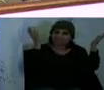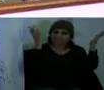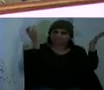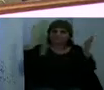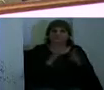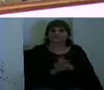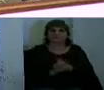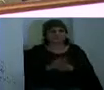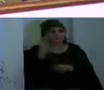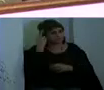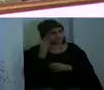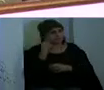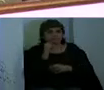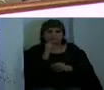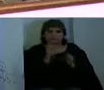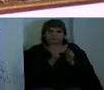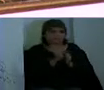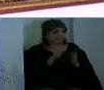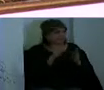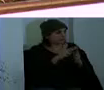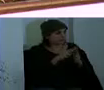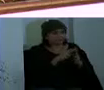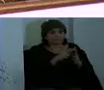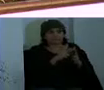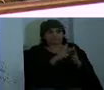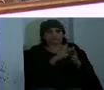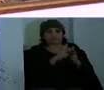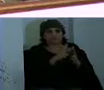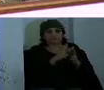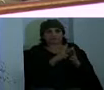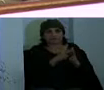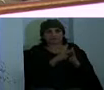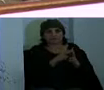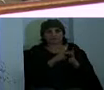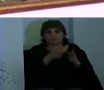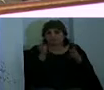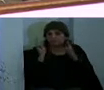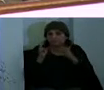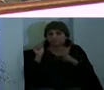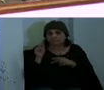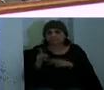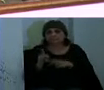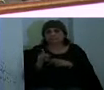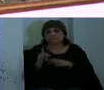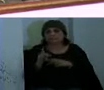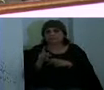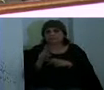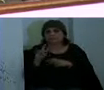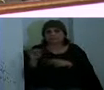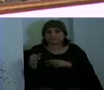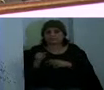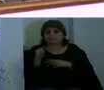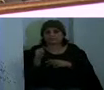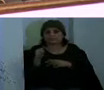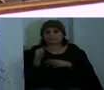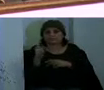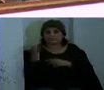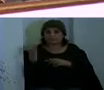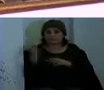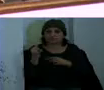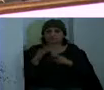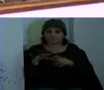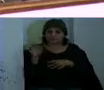They realized he wasn't with either one of them. And they rushed back to Jerusalem and found him in the